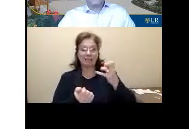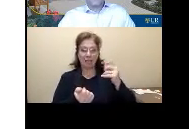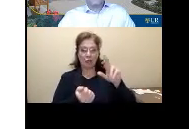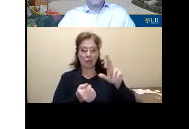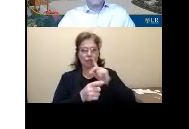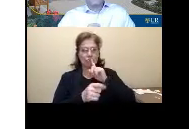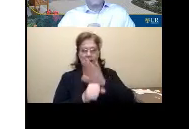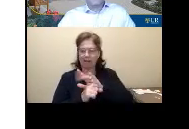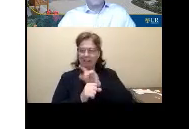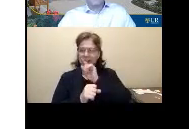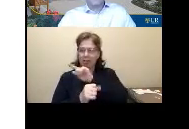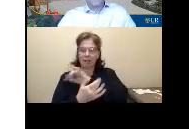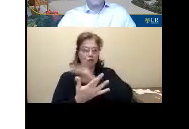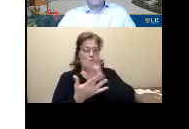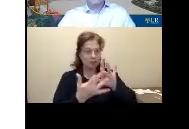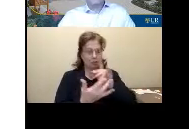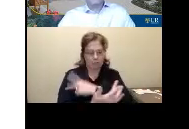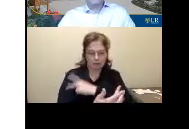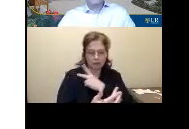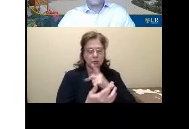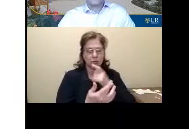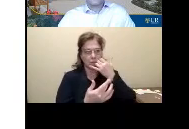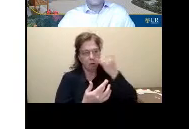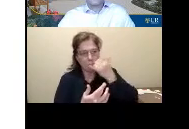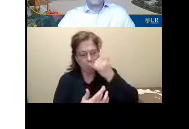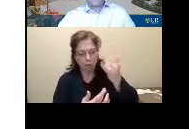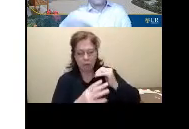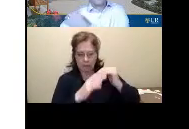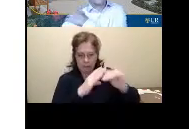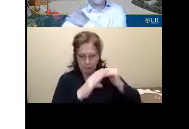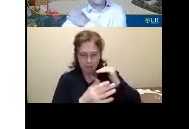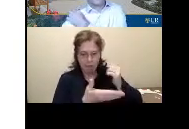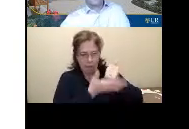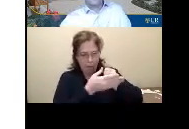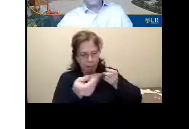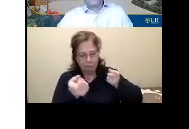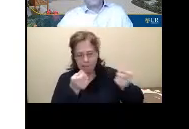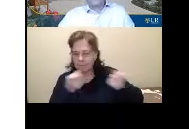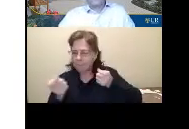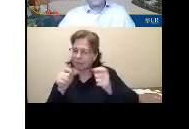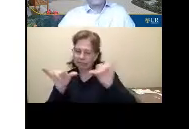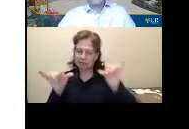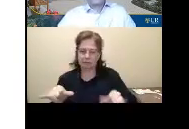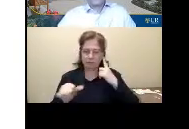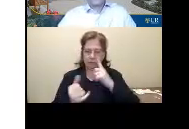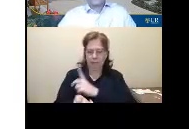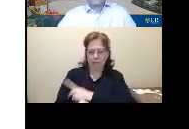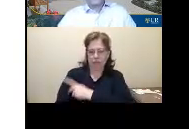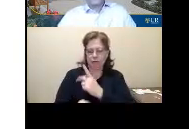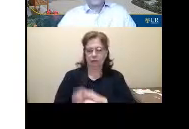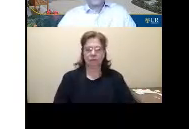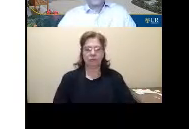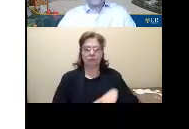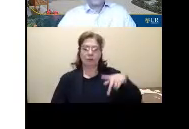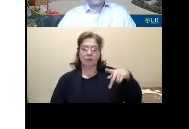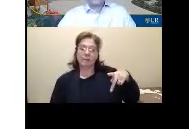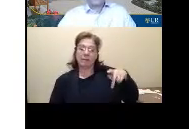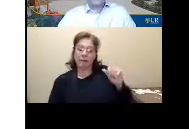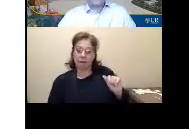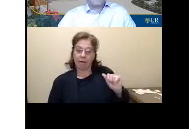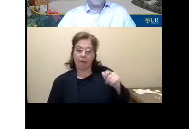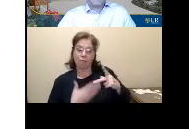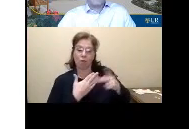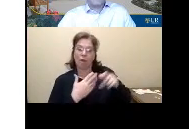calls and emails and helps patients to navigate our system. We have a program administrator overseeing the marketing